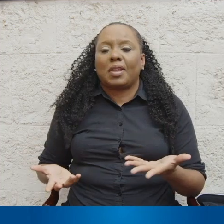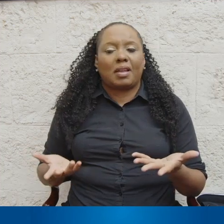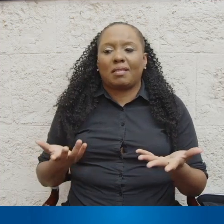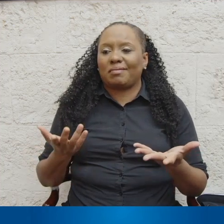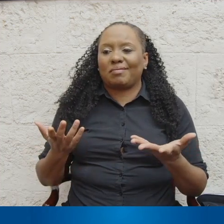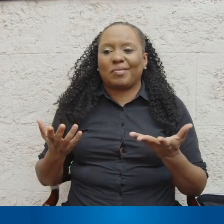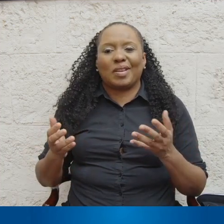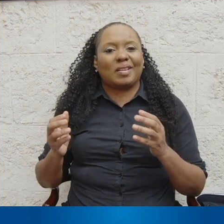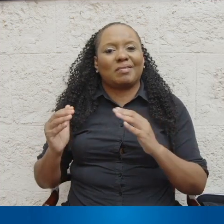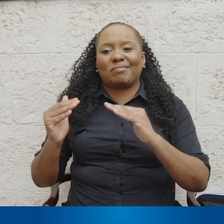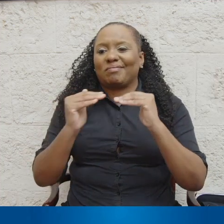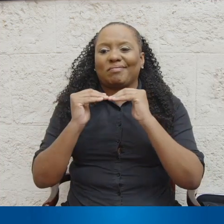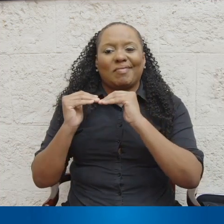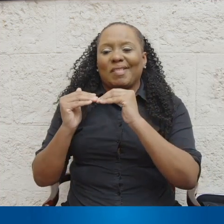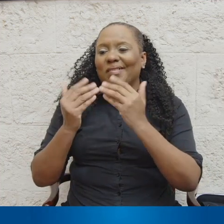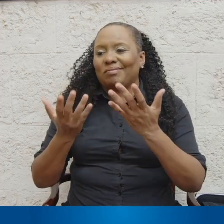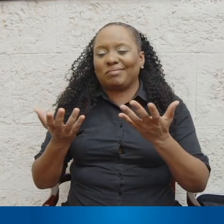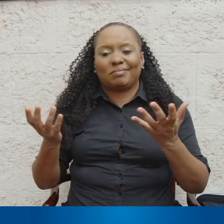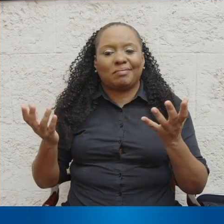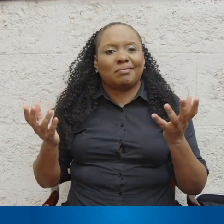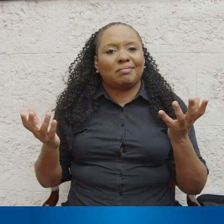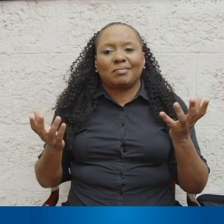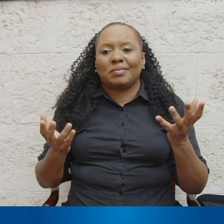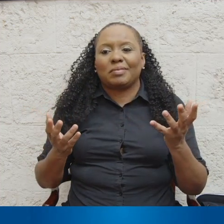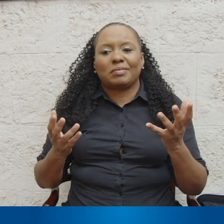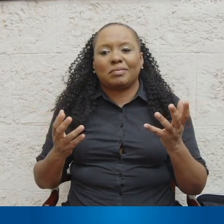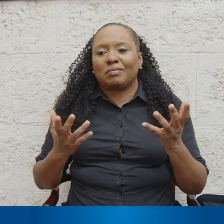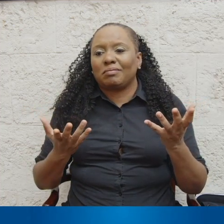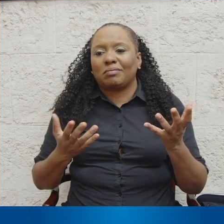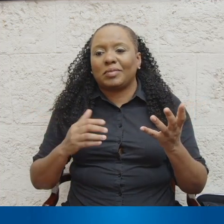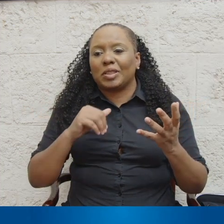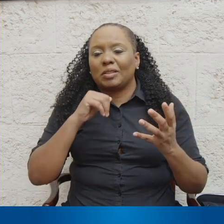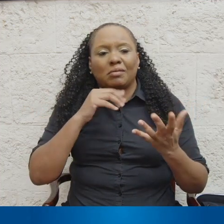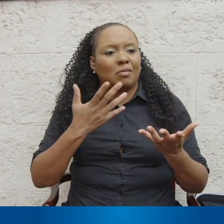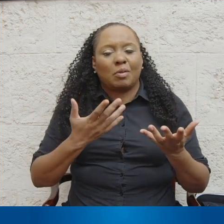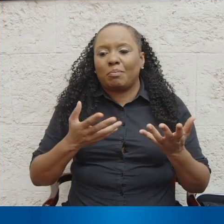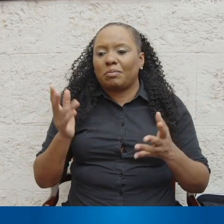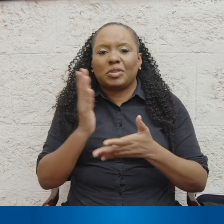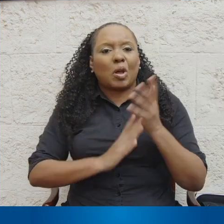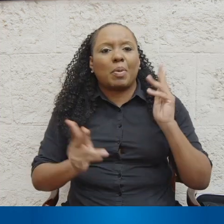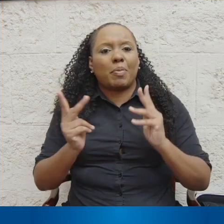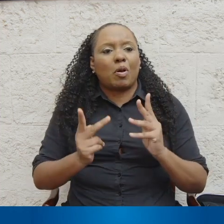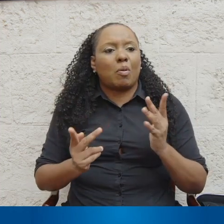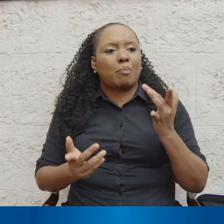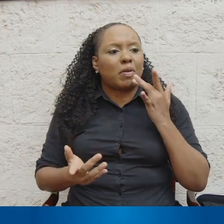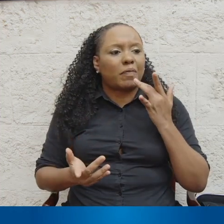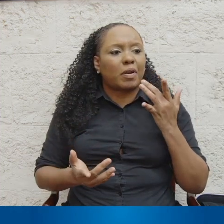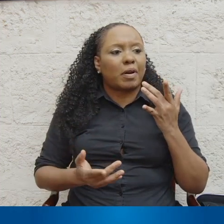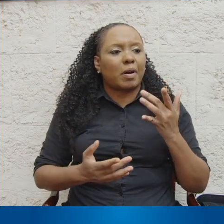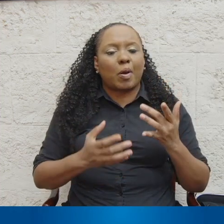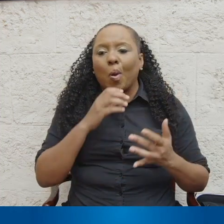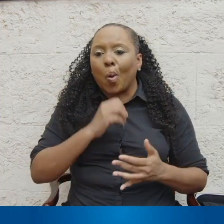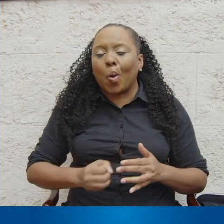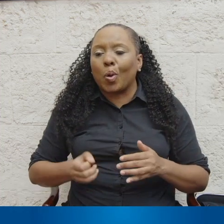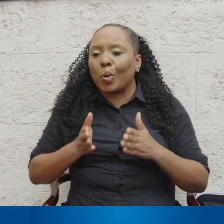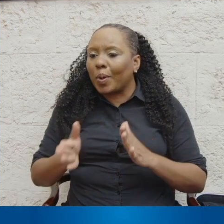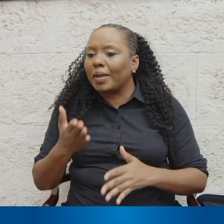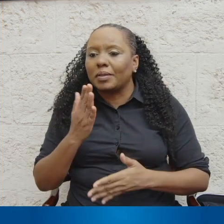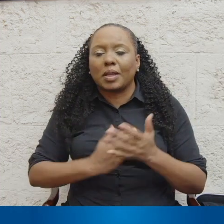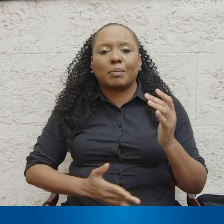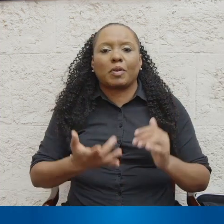toss-up between the two. So a lot of the considerations and discussions that we have had is about what is